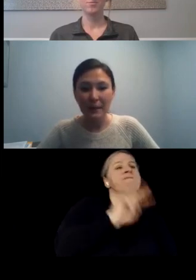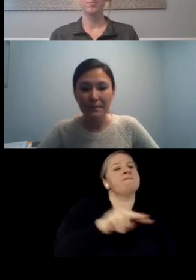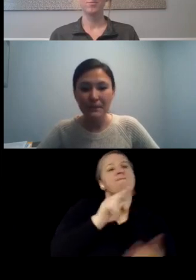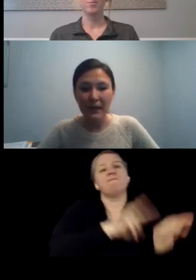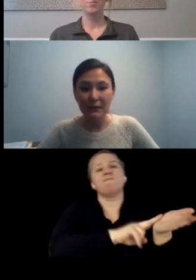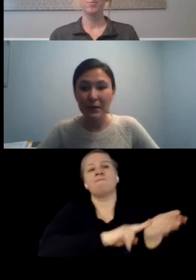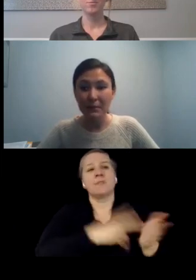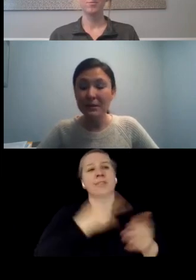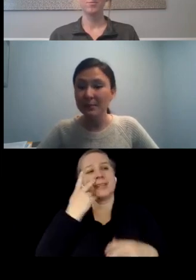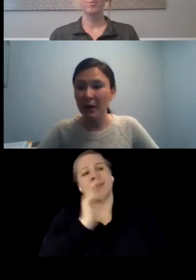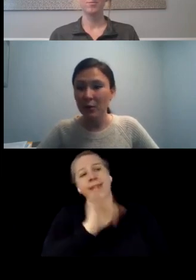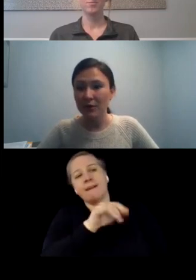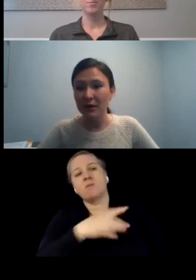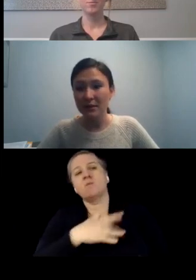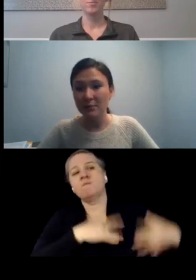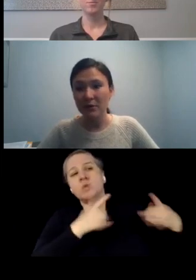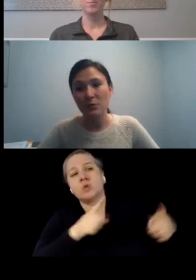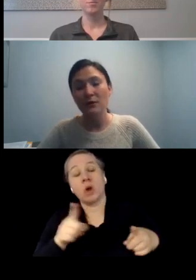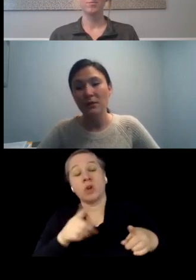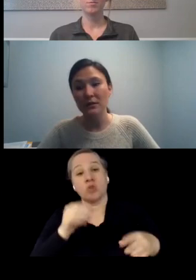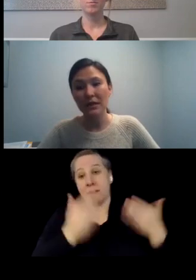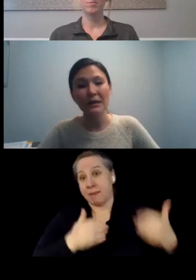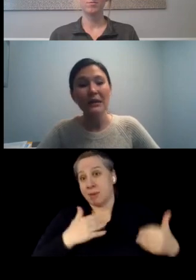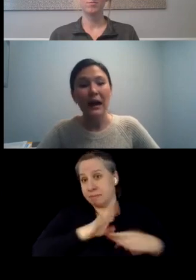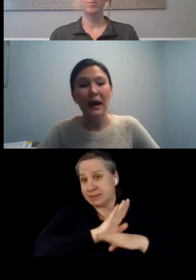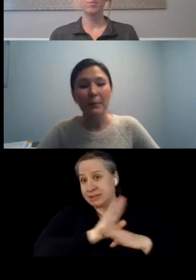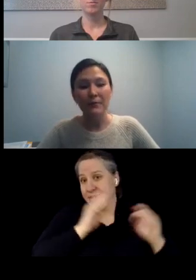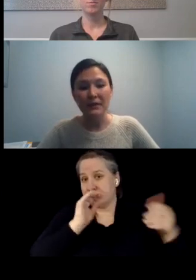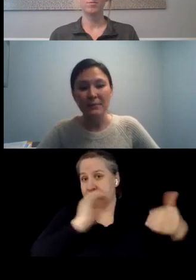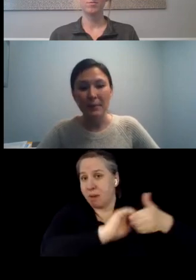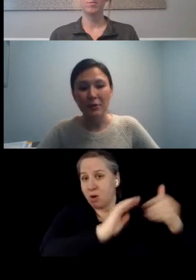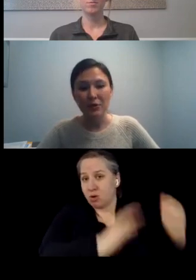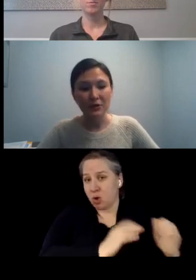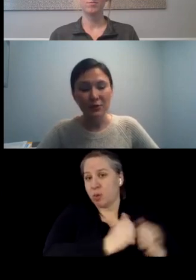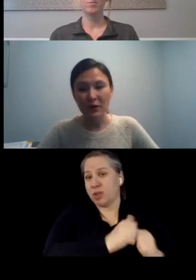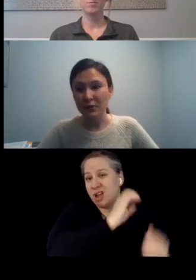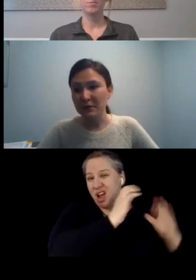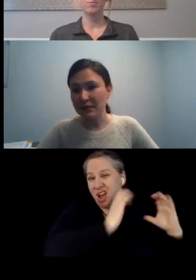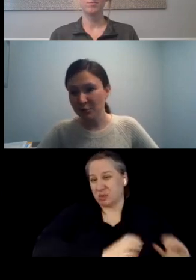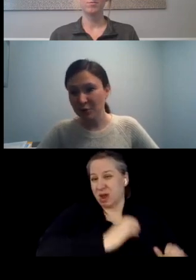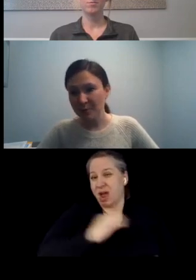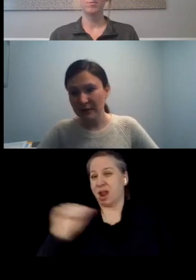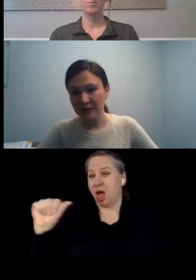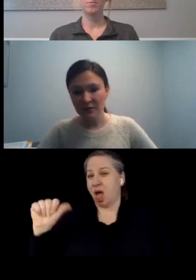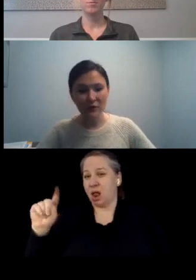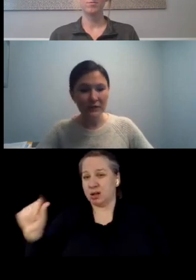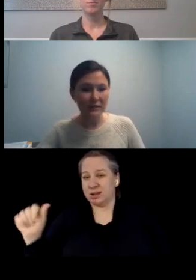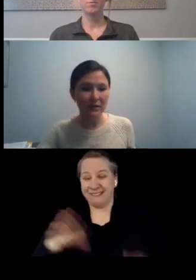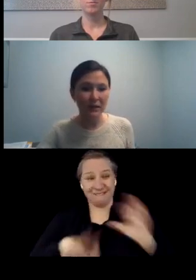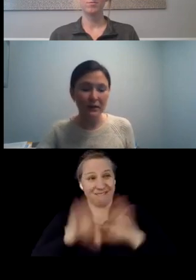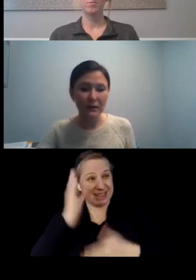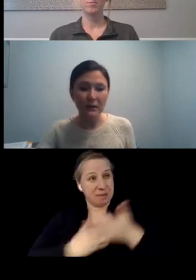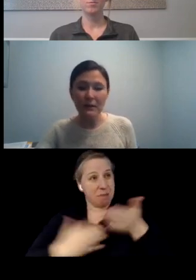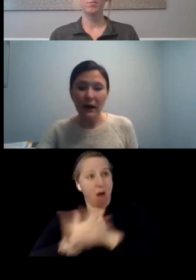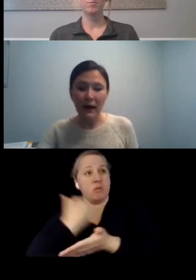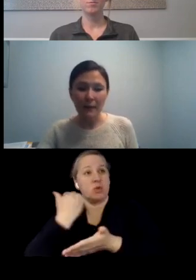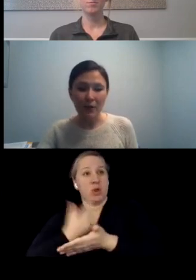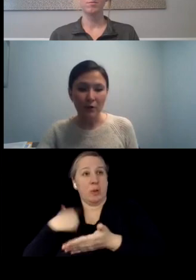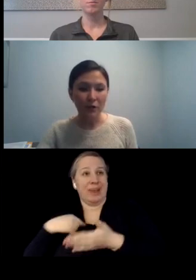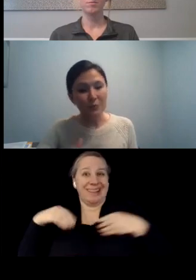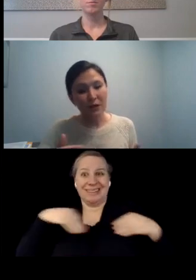opportunities, kind of being a business partner with the customer as well as Alta, and find some opportunities for us from a sales perspective. So let's say they